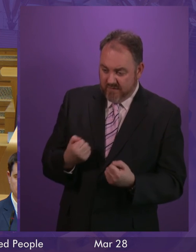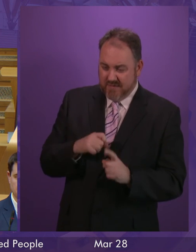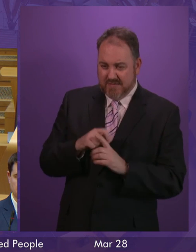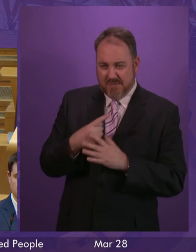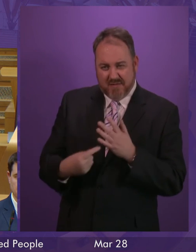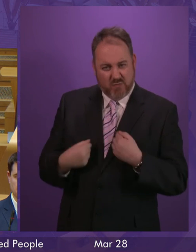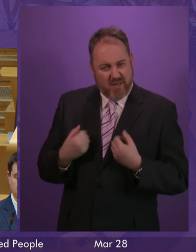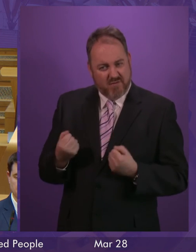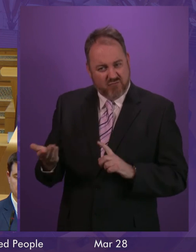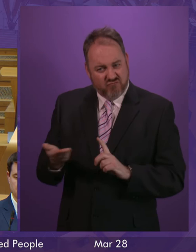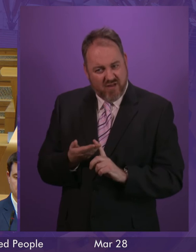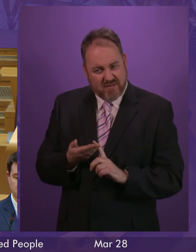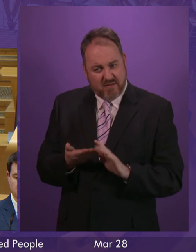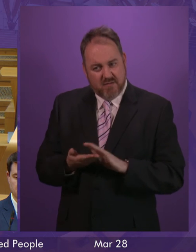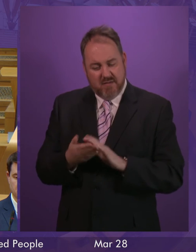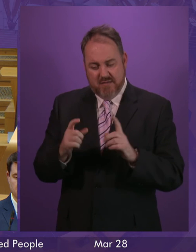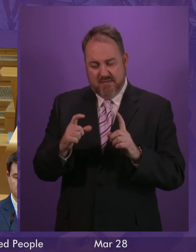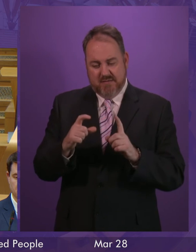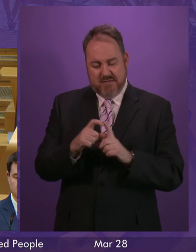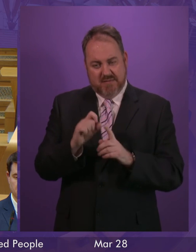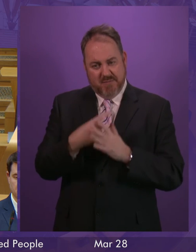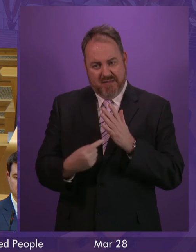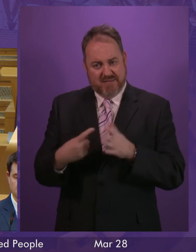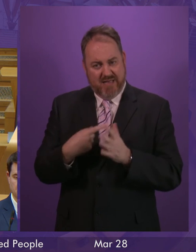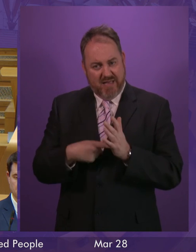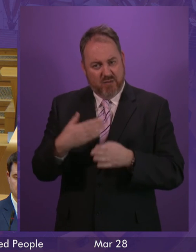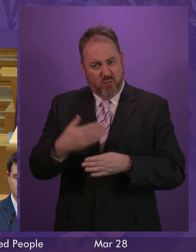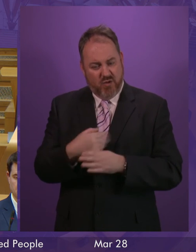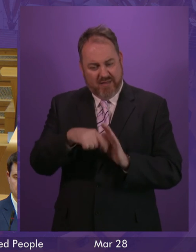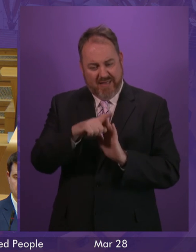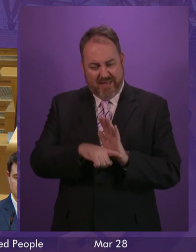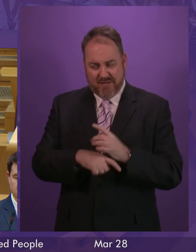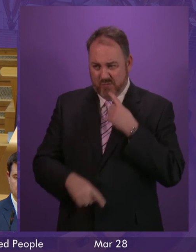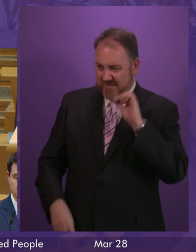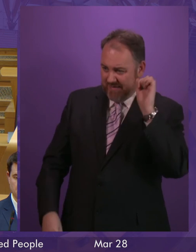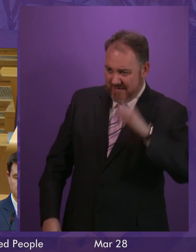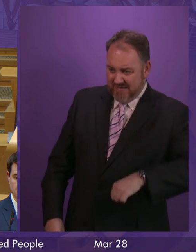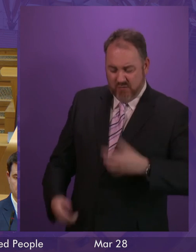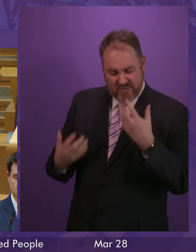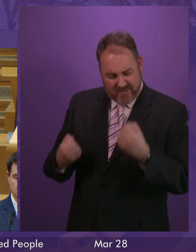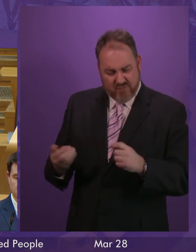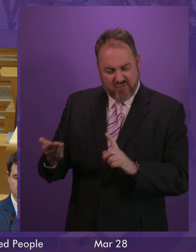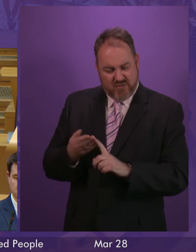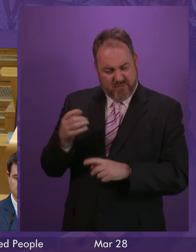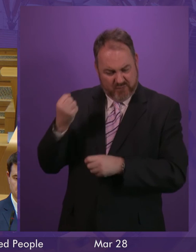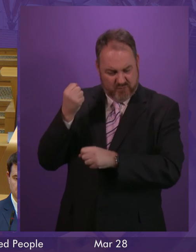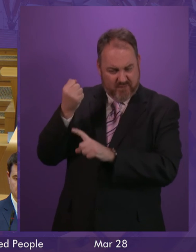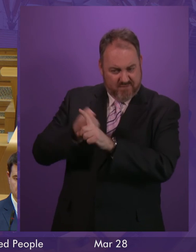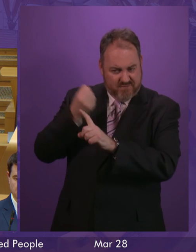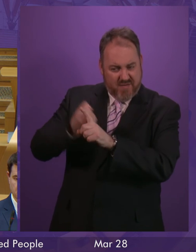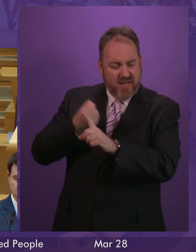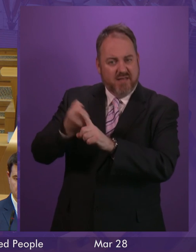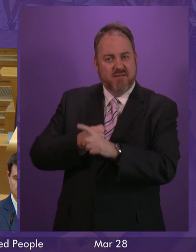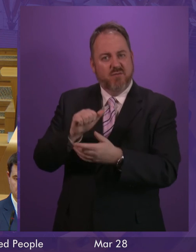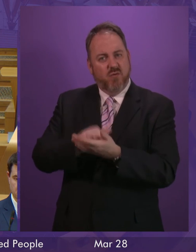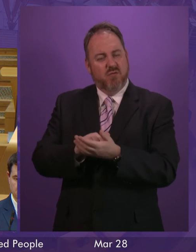Do they have rights under the Disability at Work Act? I would say, absolutely, you do. And you must fight for those rights. And